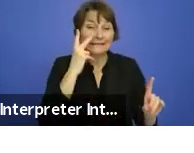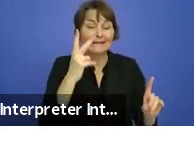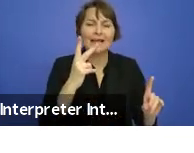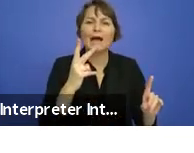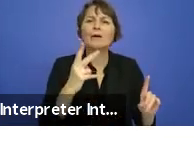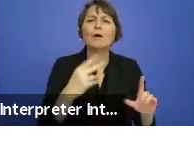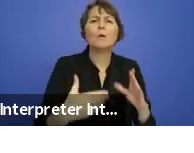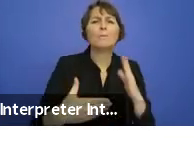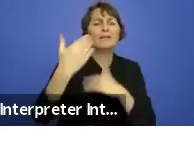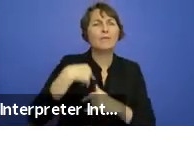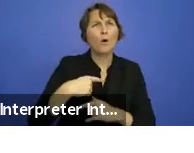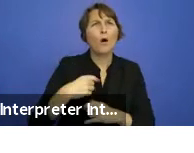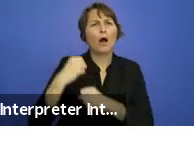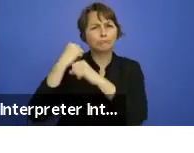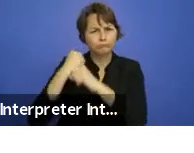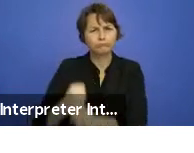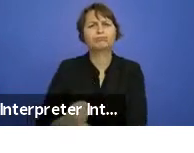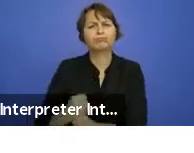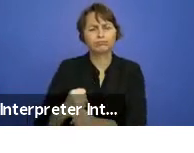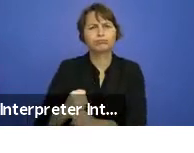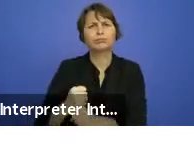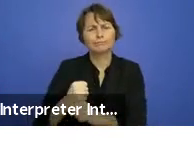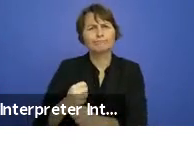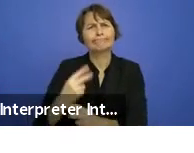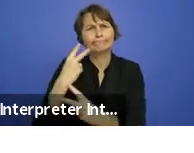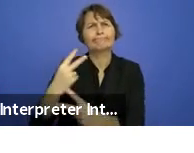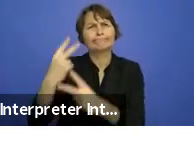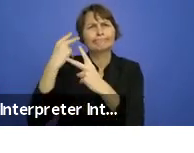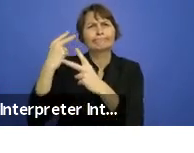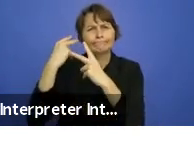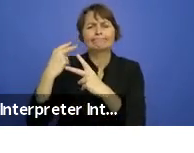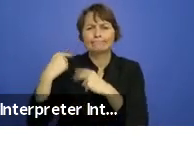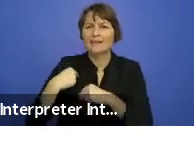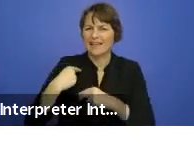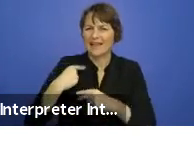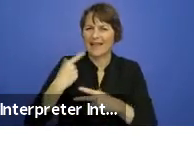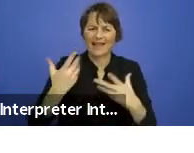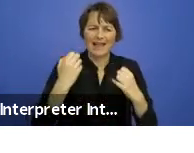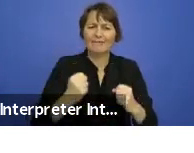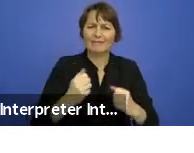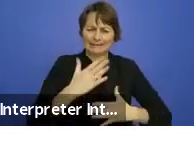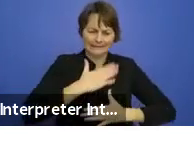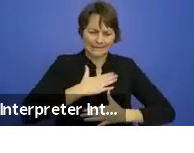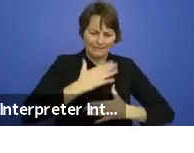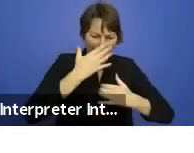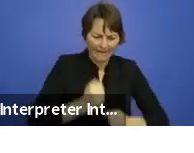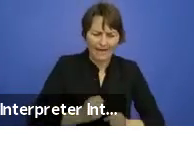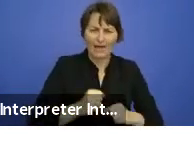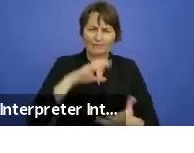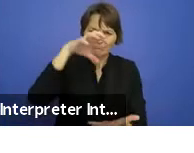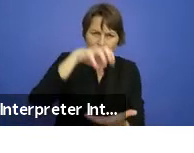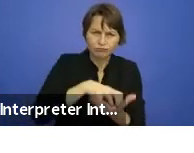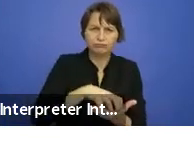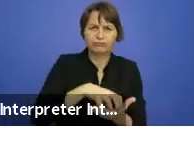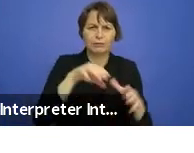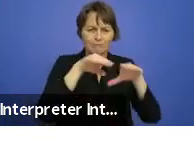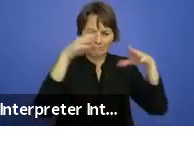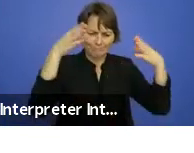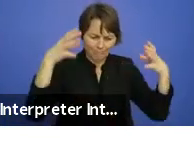a more traditional model that is based on owning a venue, creating our own production with a permanent ensemble